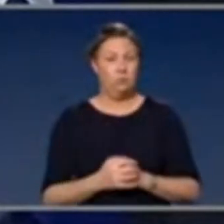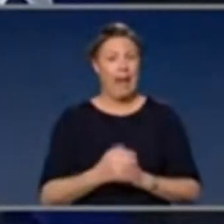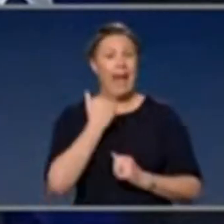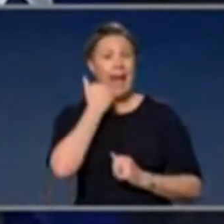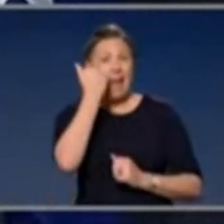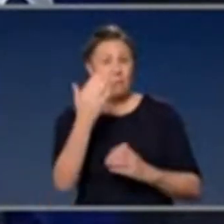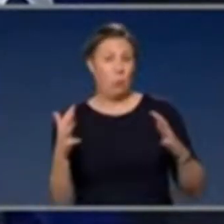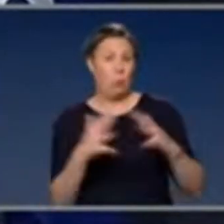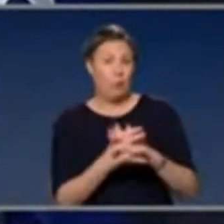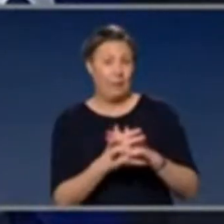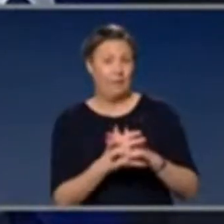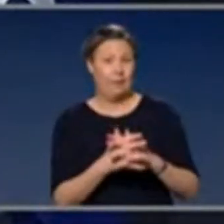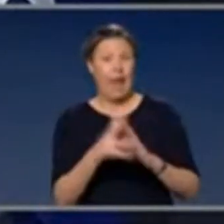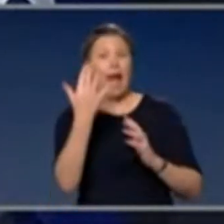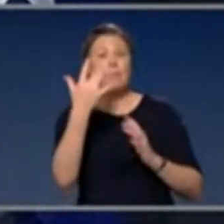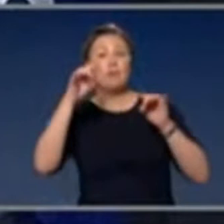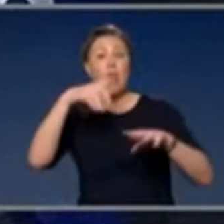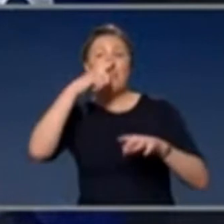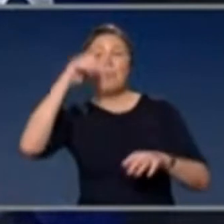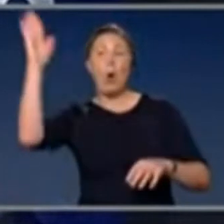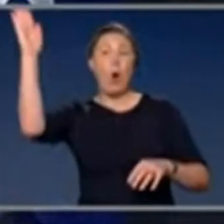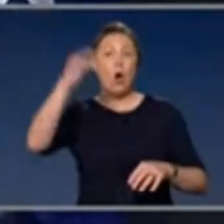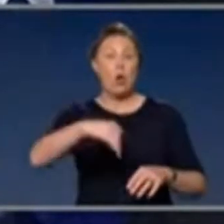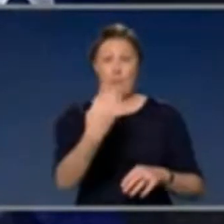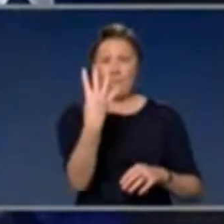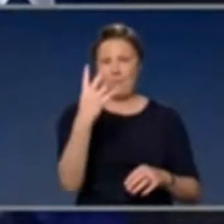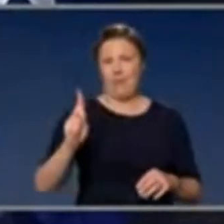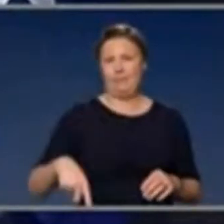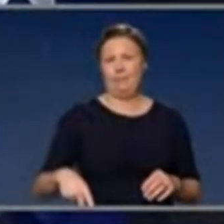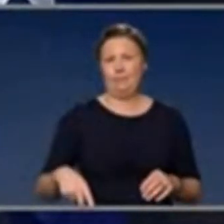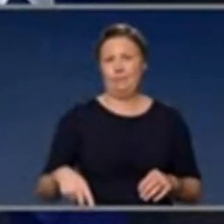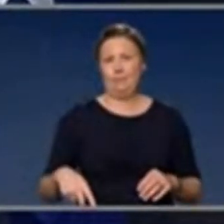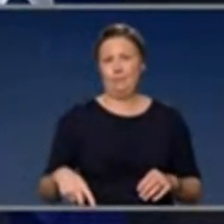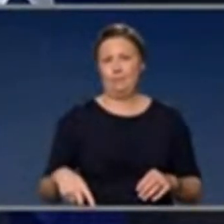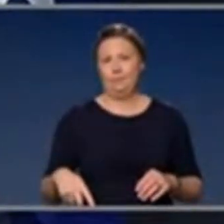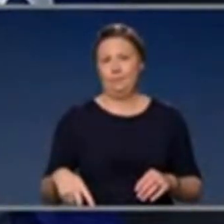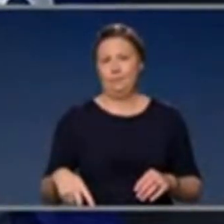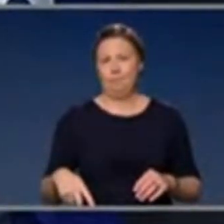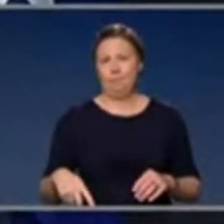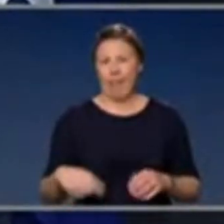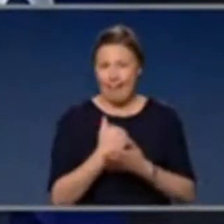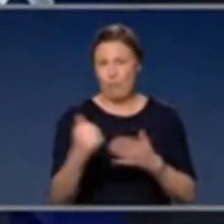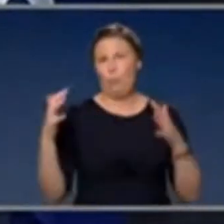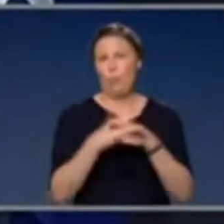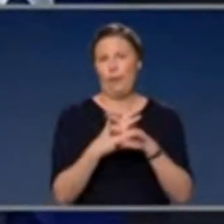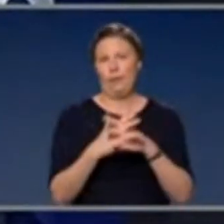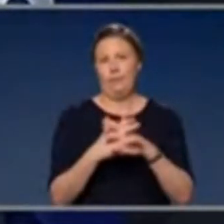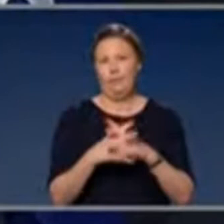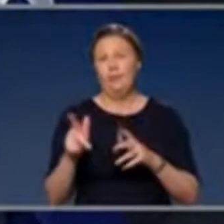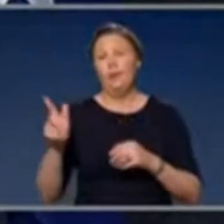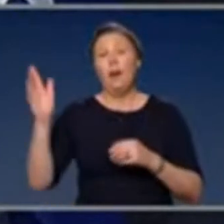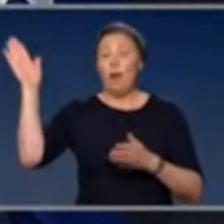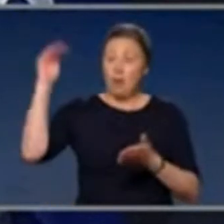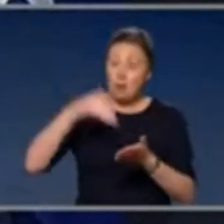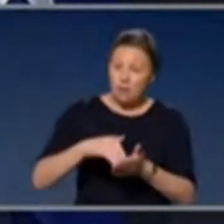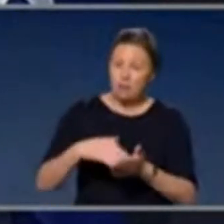returning every single week. And we've got tens of thousands of people who've been going through